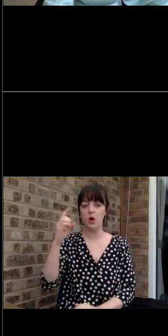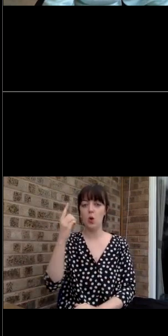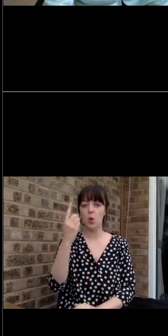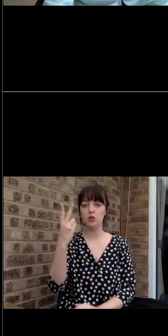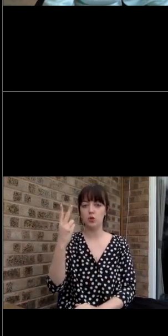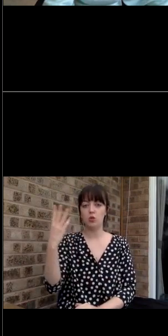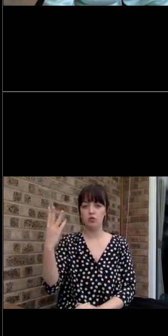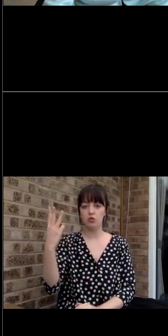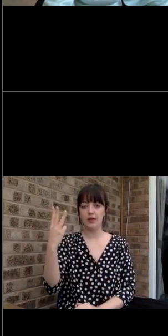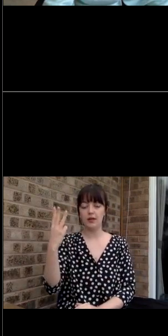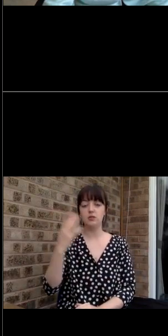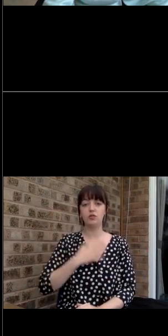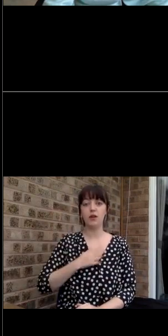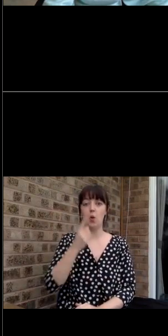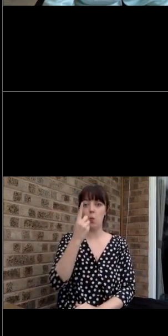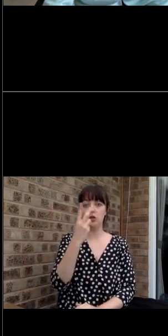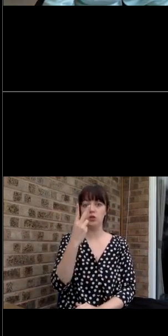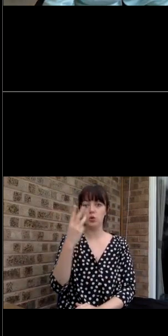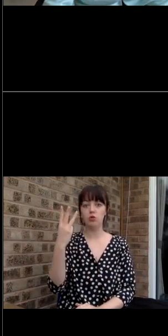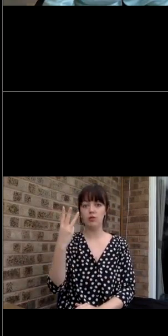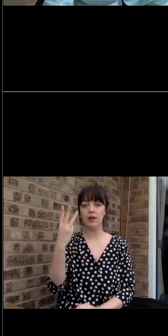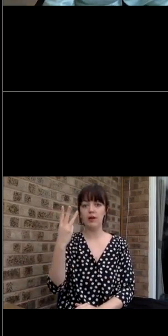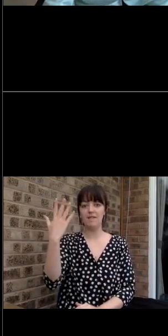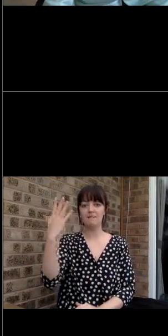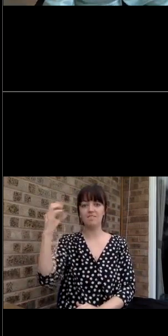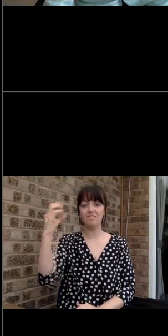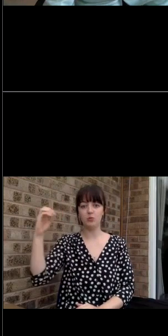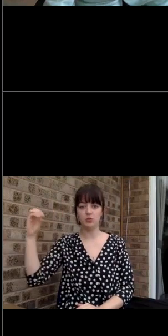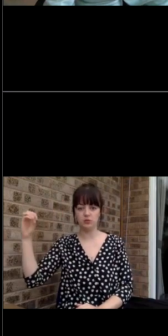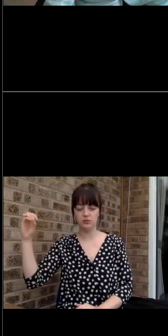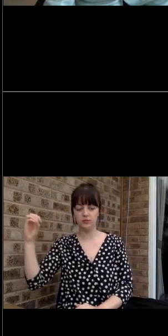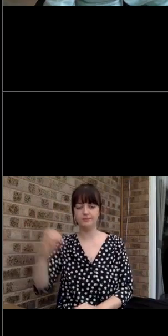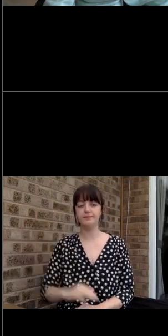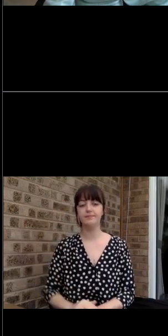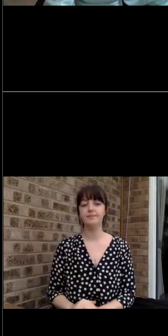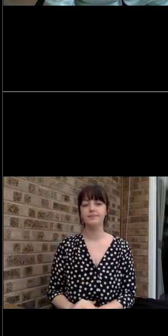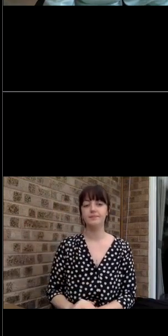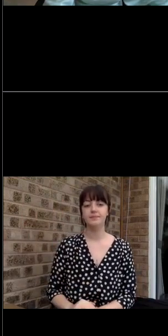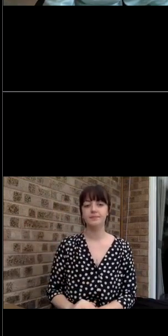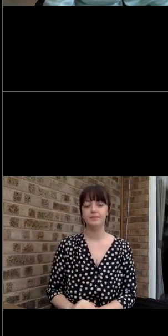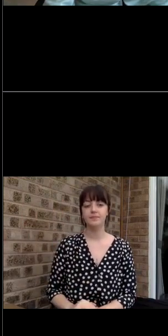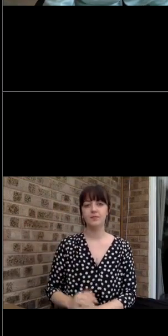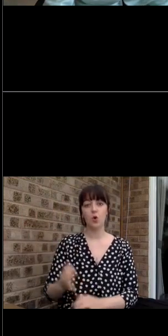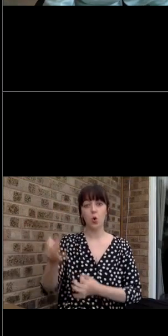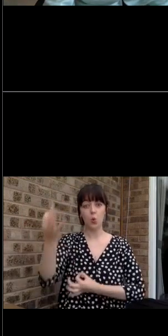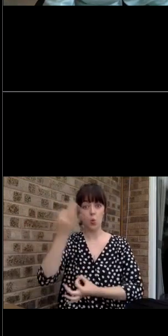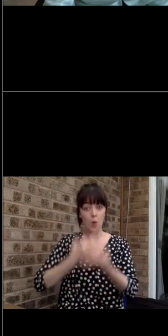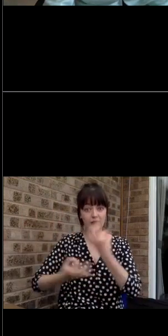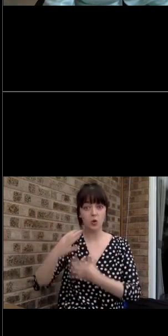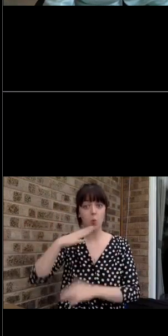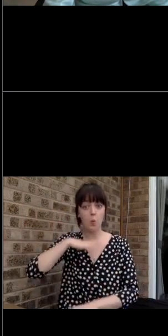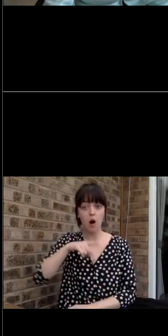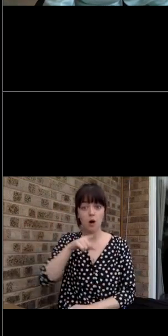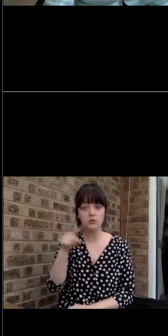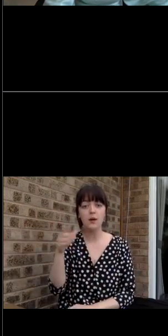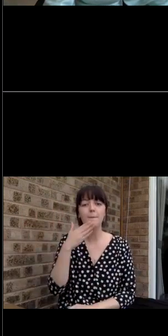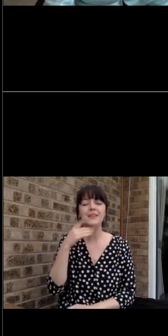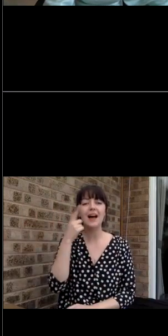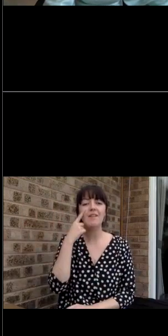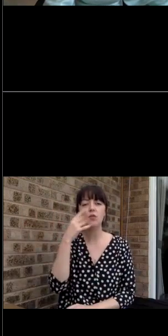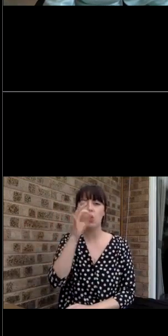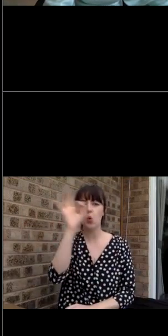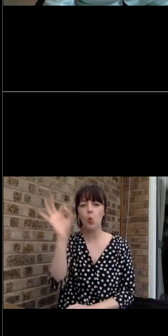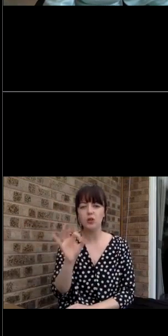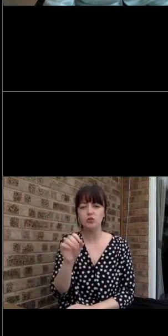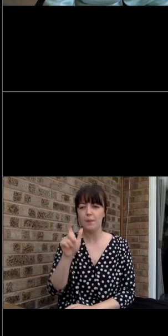123 5000. To ask a question today, please look on your screen for the question mark button or click the